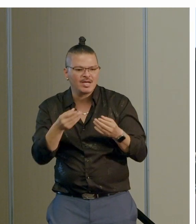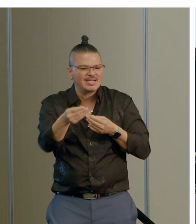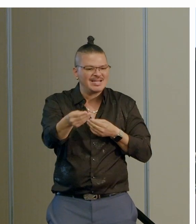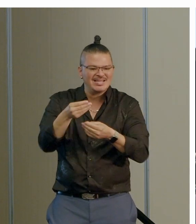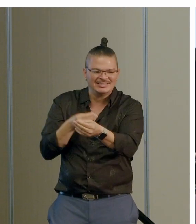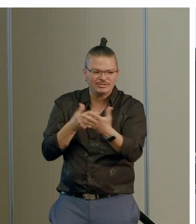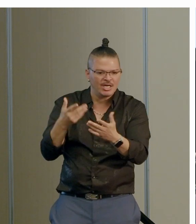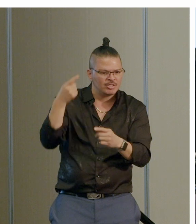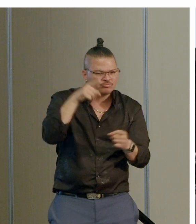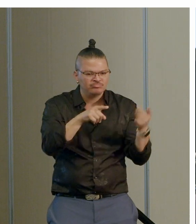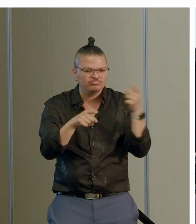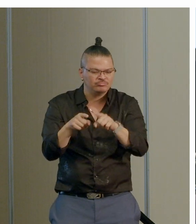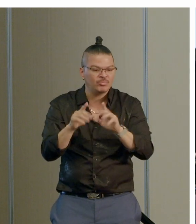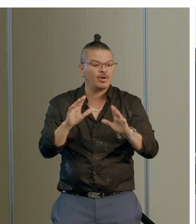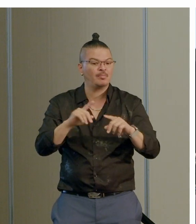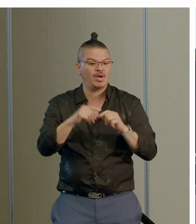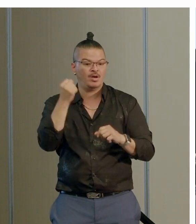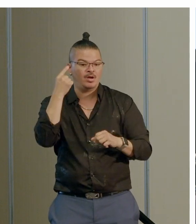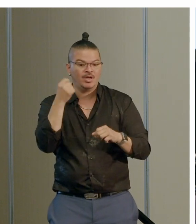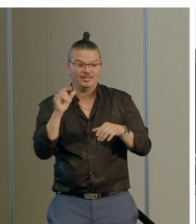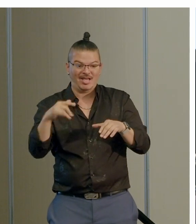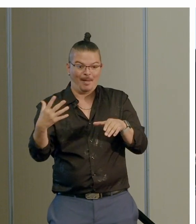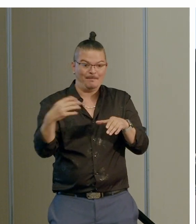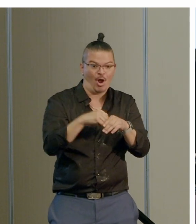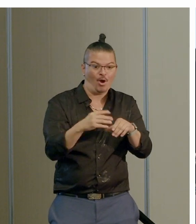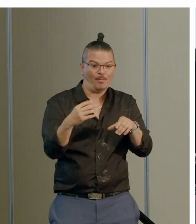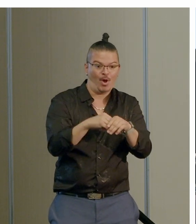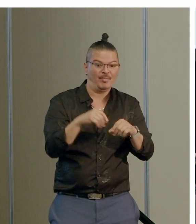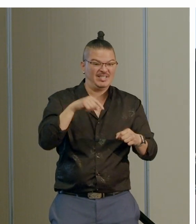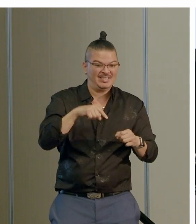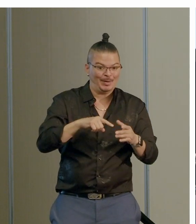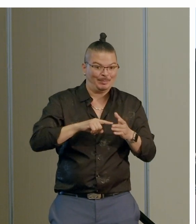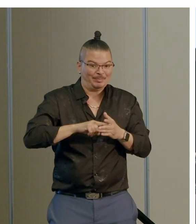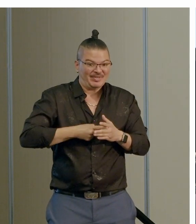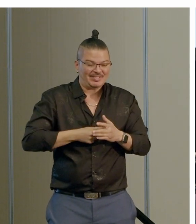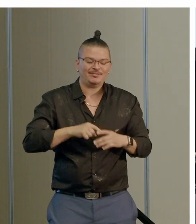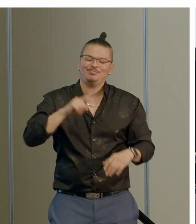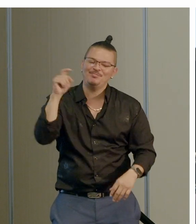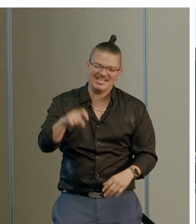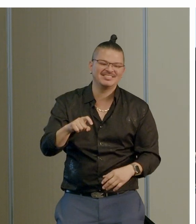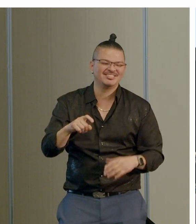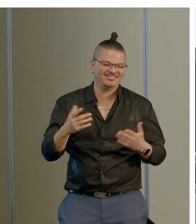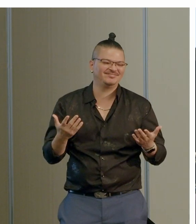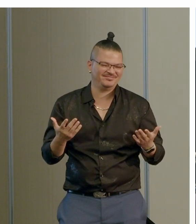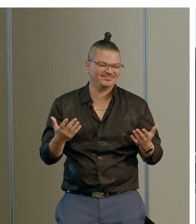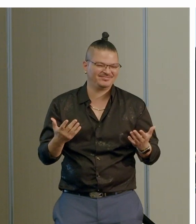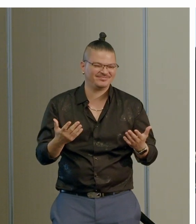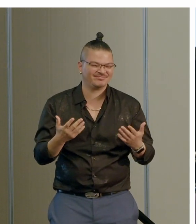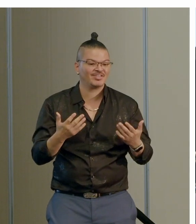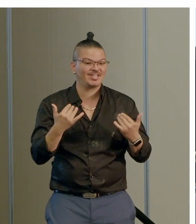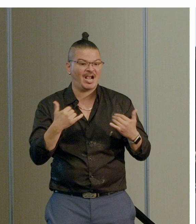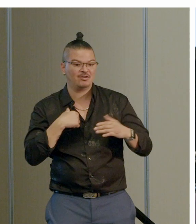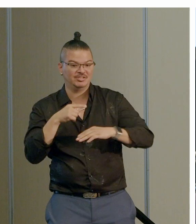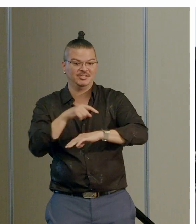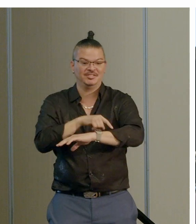but putting in what you can up front is great. And I'll turn it over to Mary. Thank you,